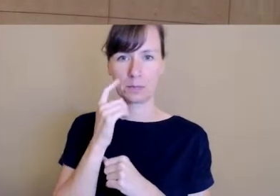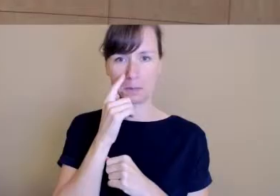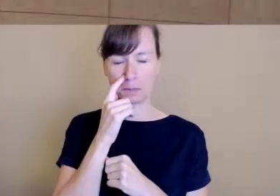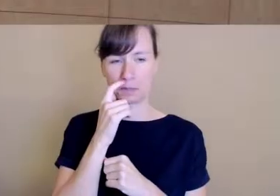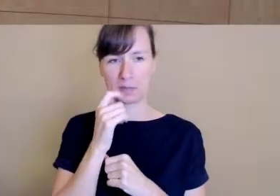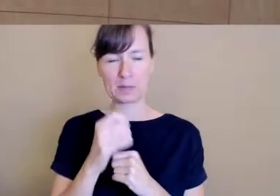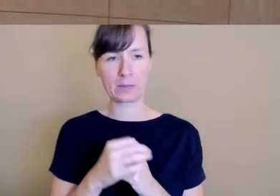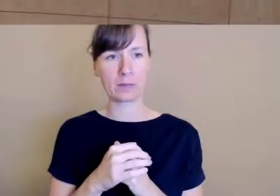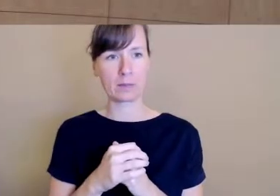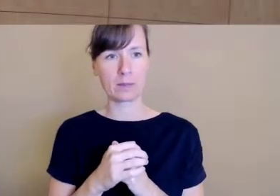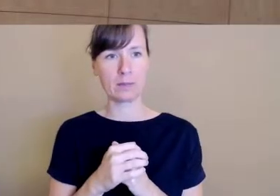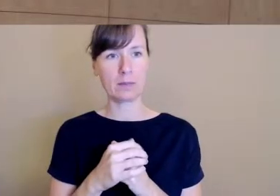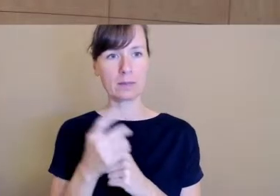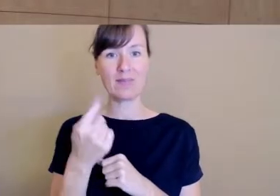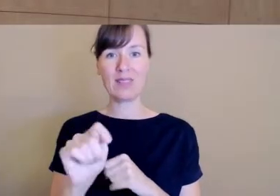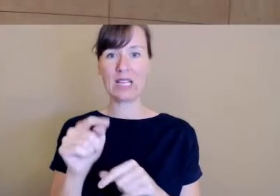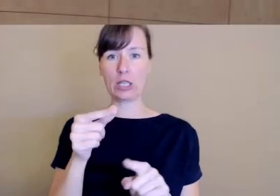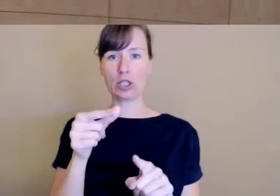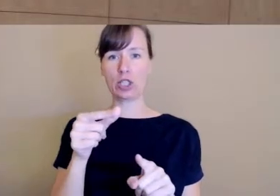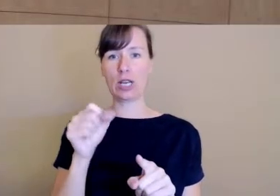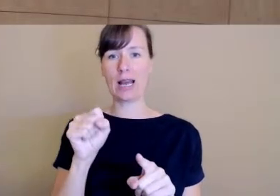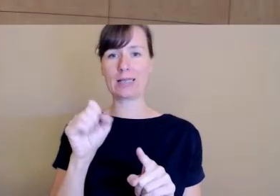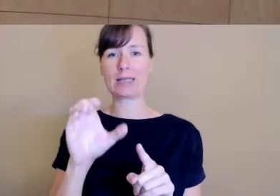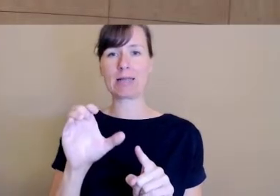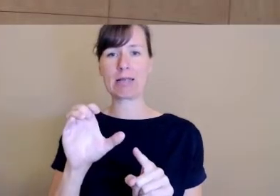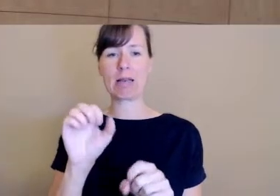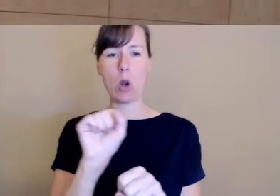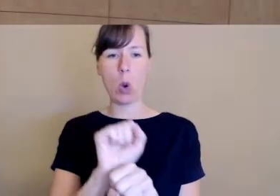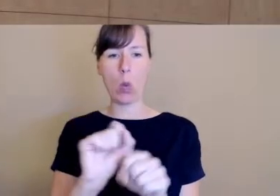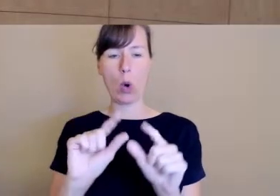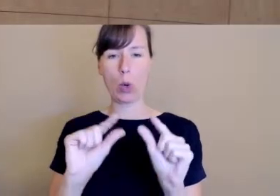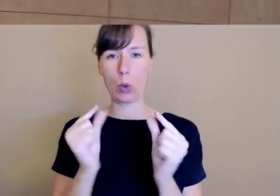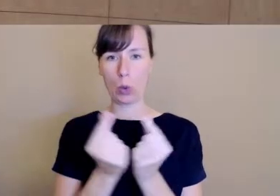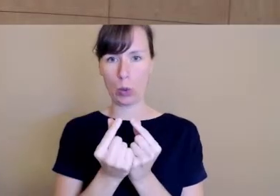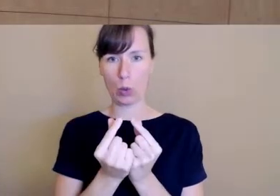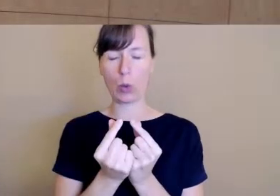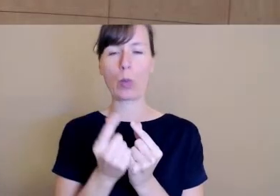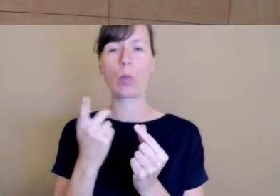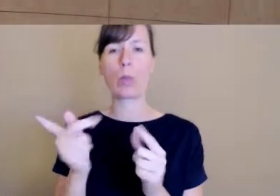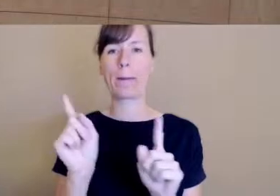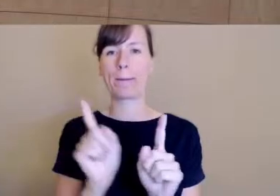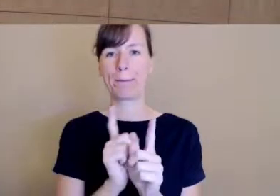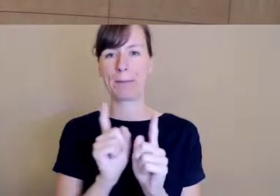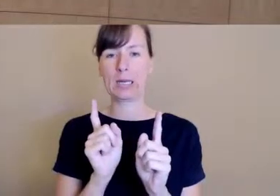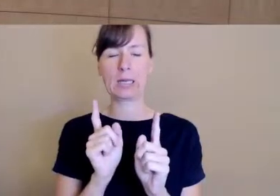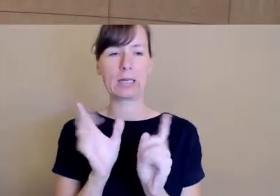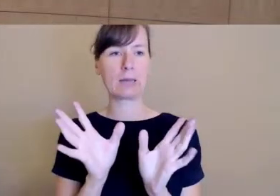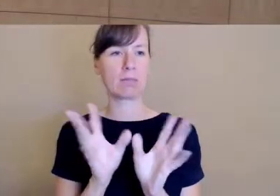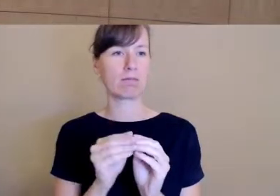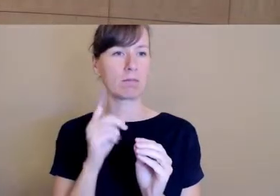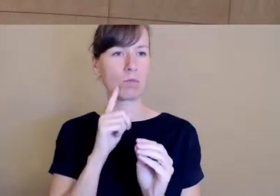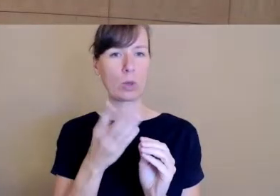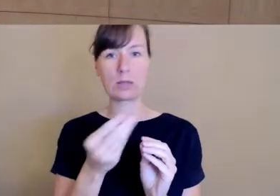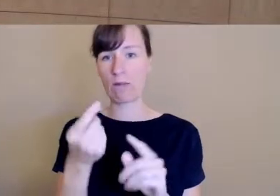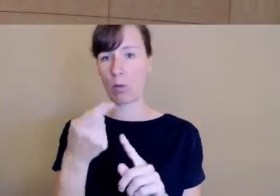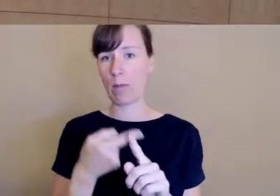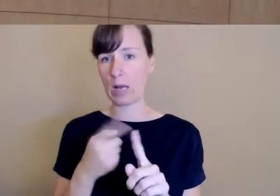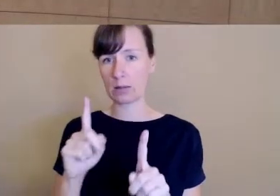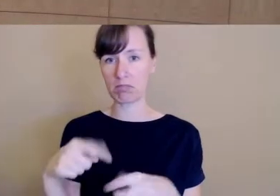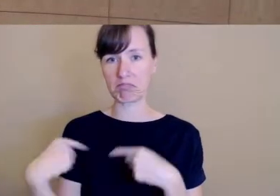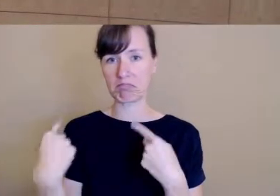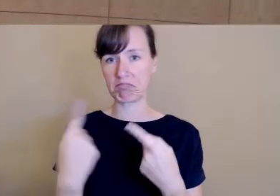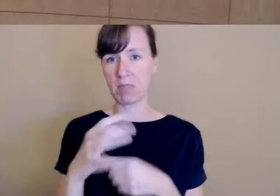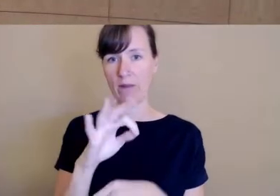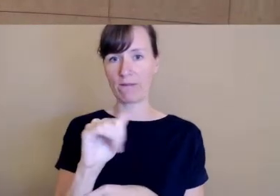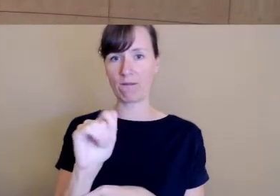the GIC work group has been meeting for several months now, since the fall, so